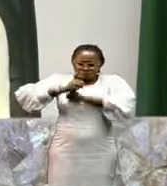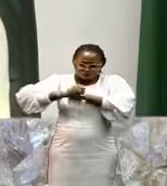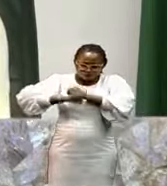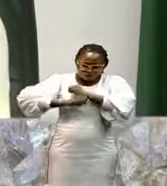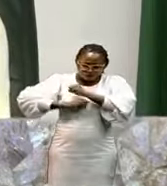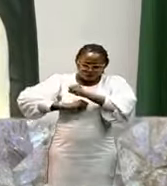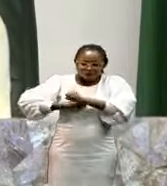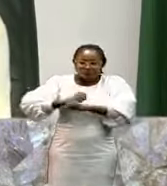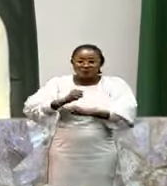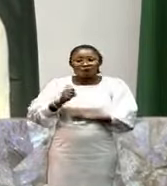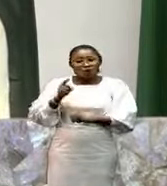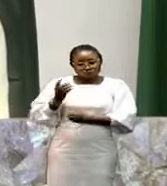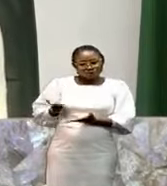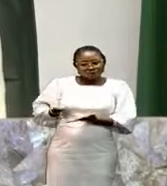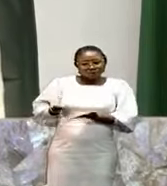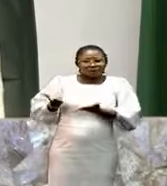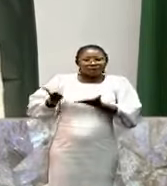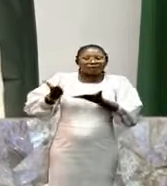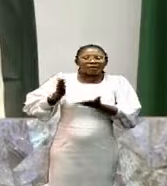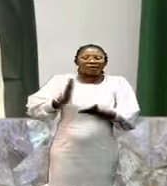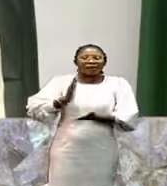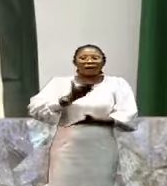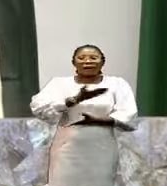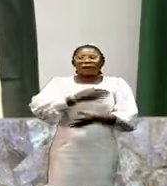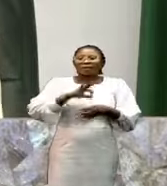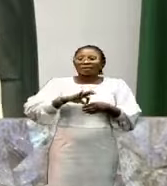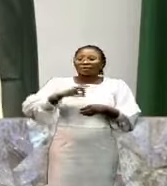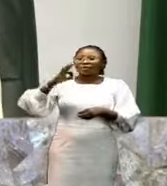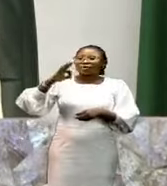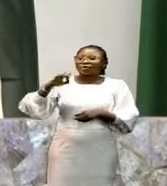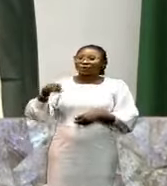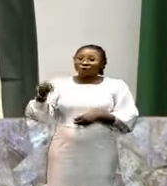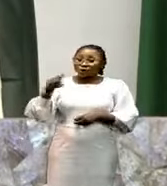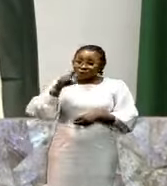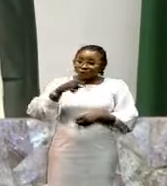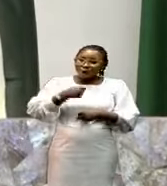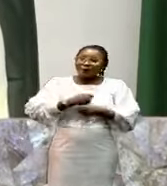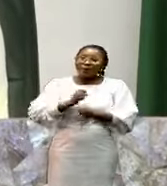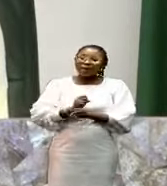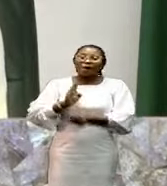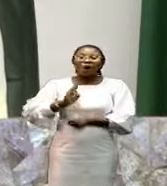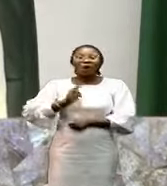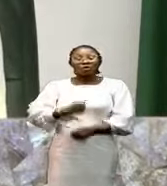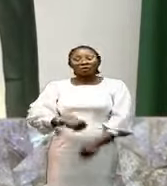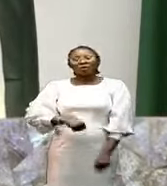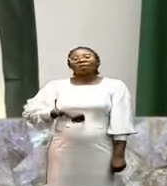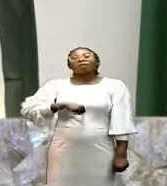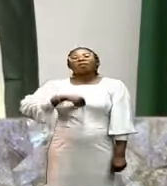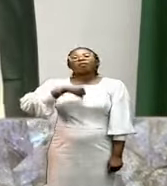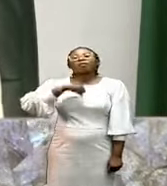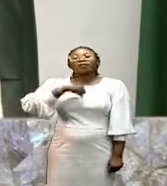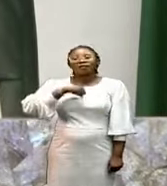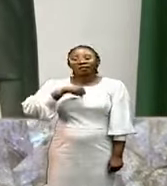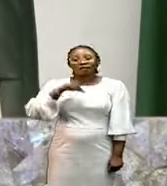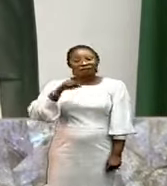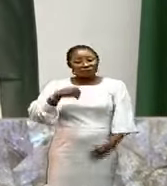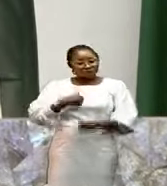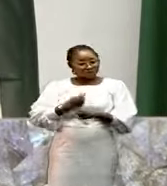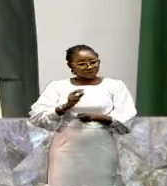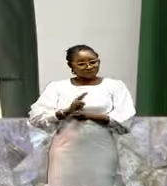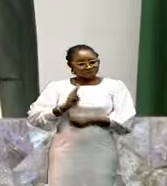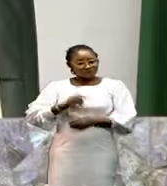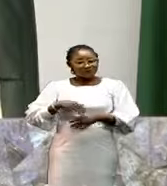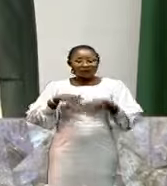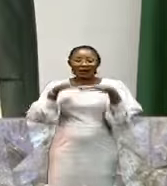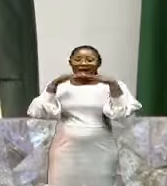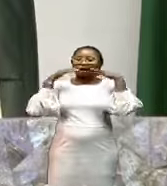You lifted our spirit. You made us proud. You made us smile